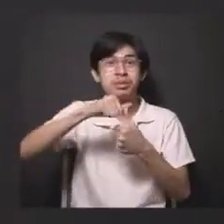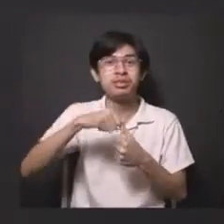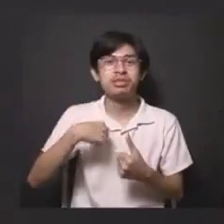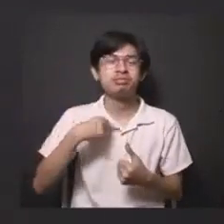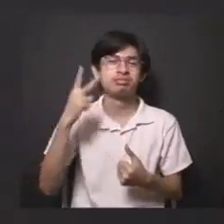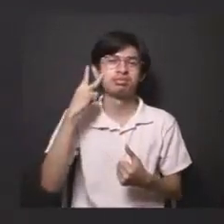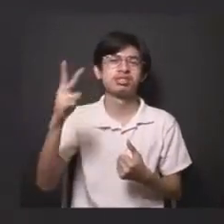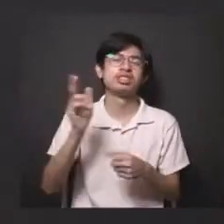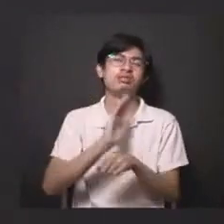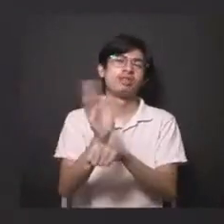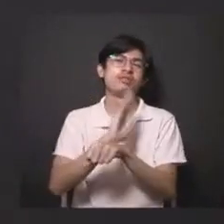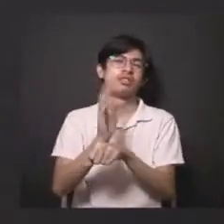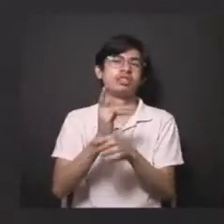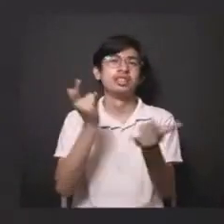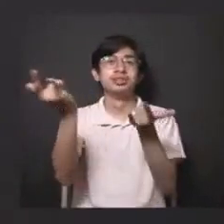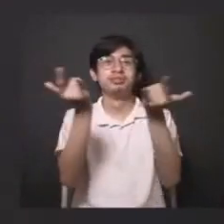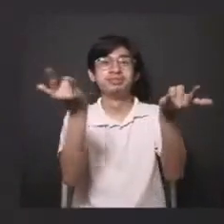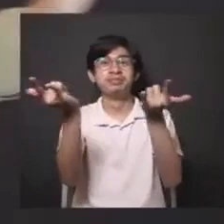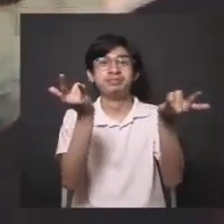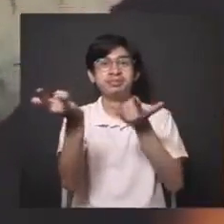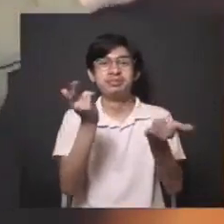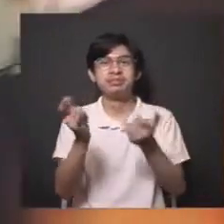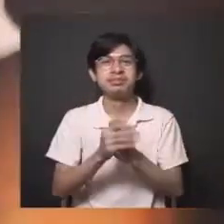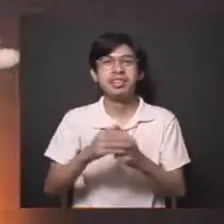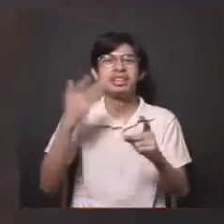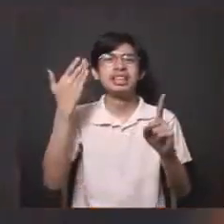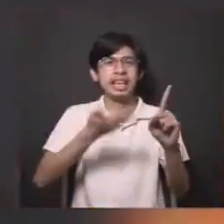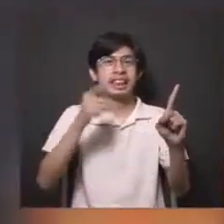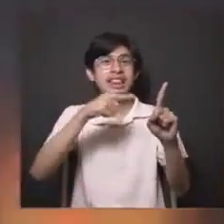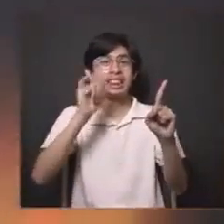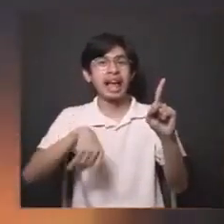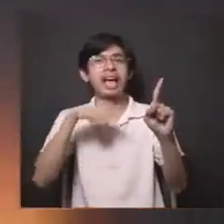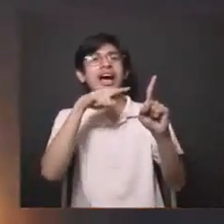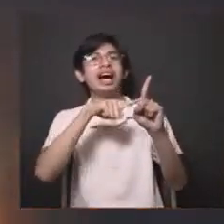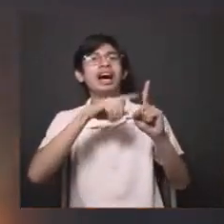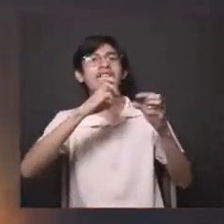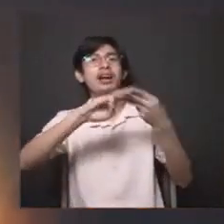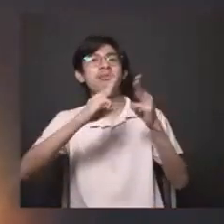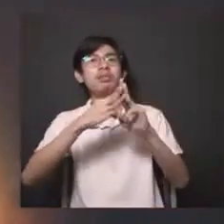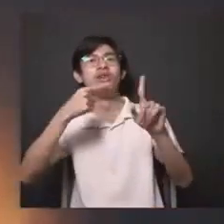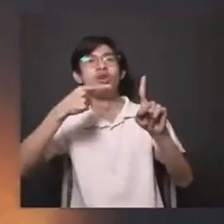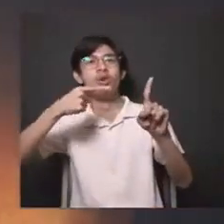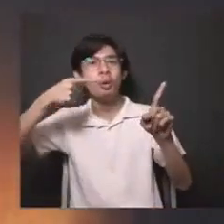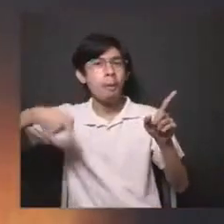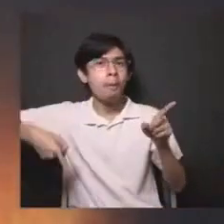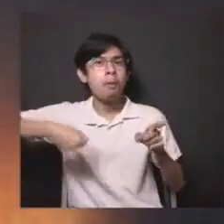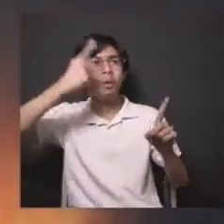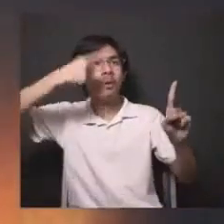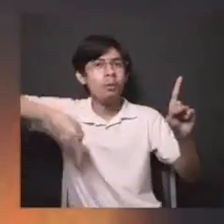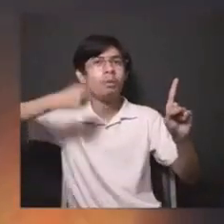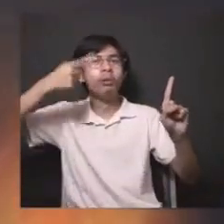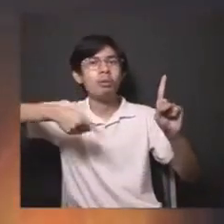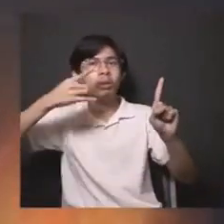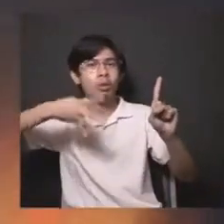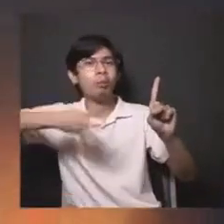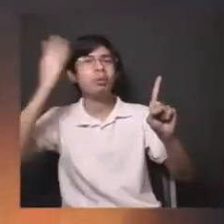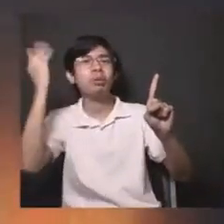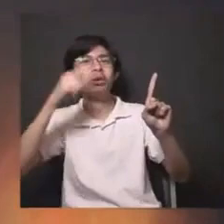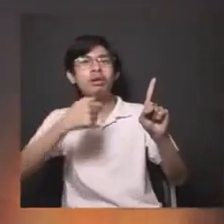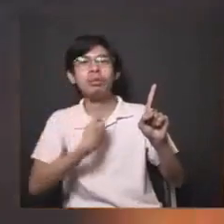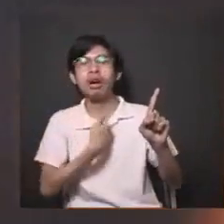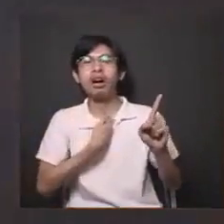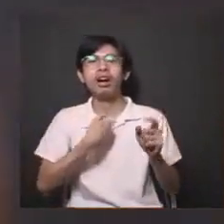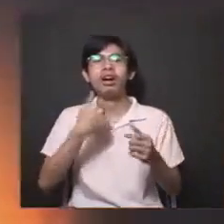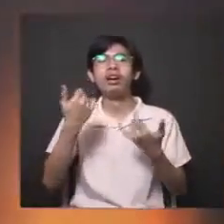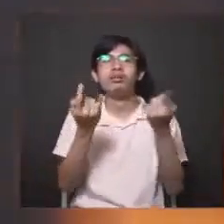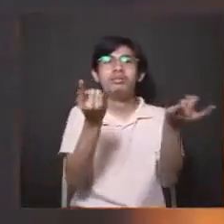Peter Parker being bullied by his classmates. It was so surreal because, oh my gosh, that's me. That's me. But of